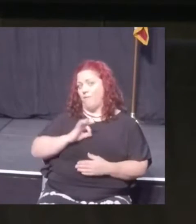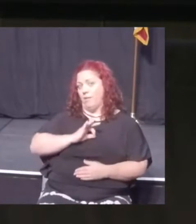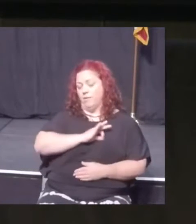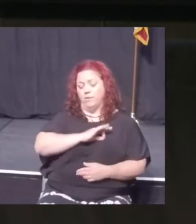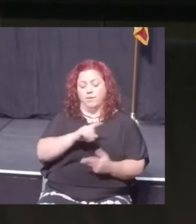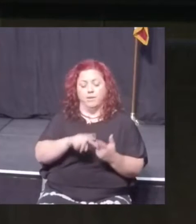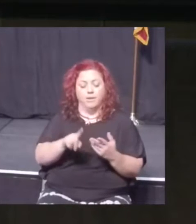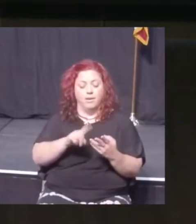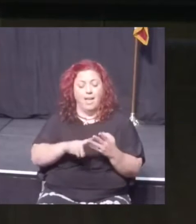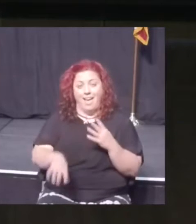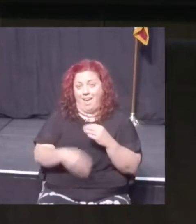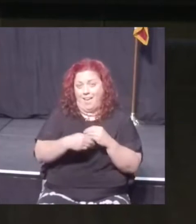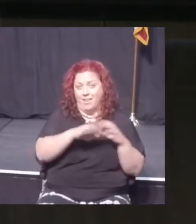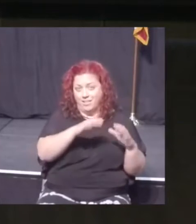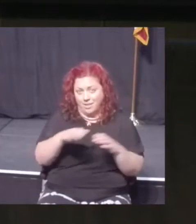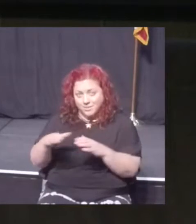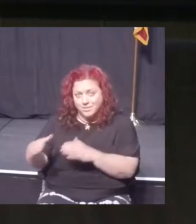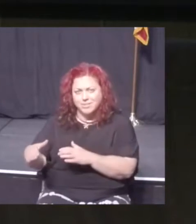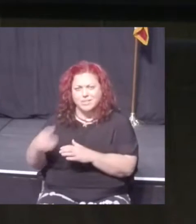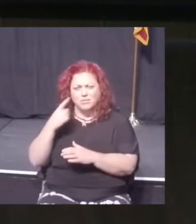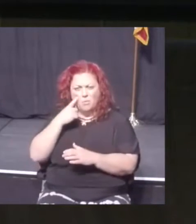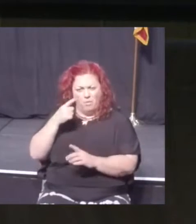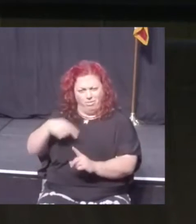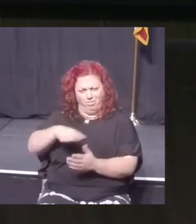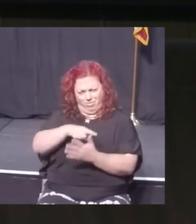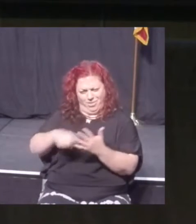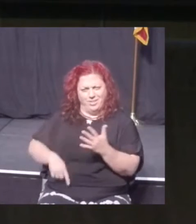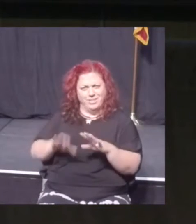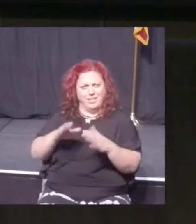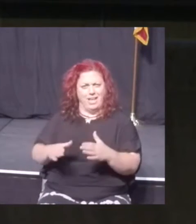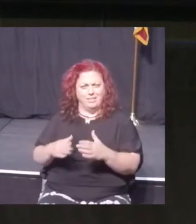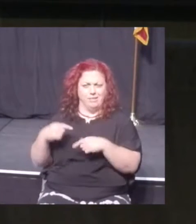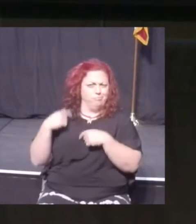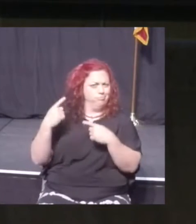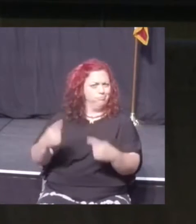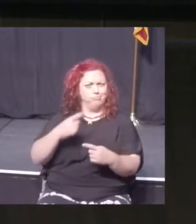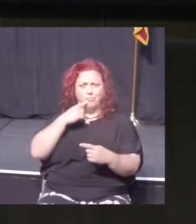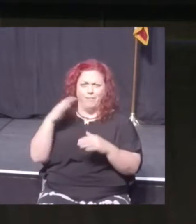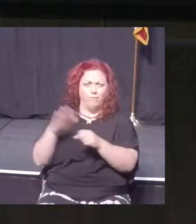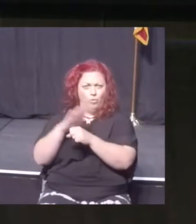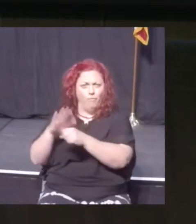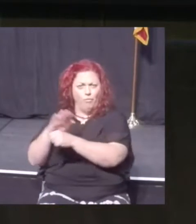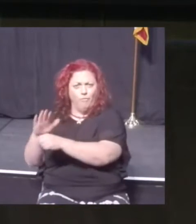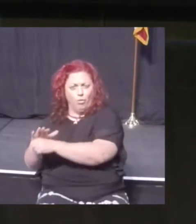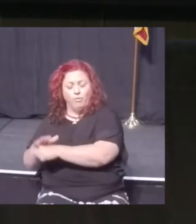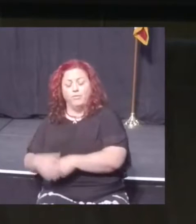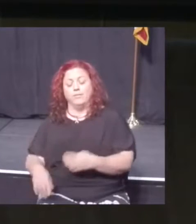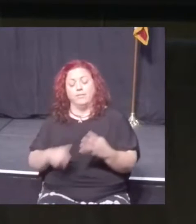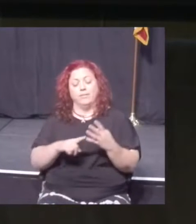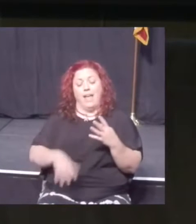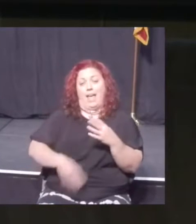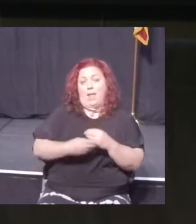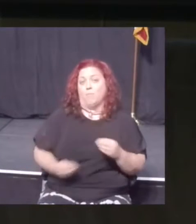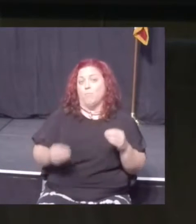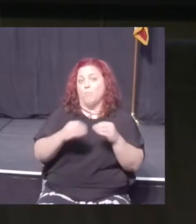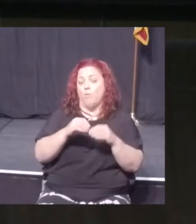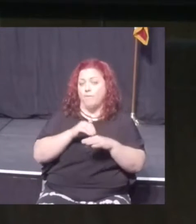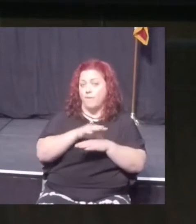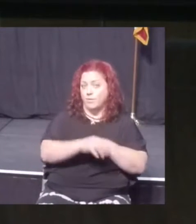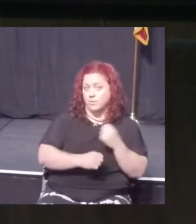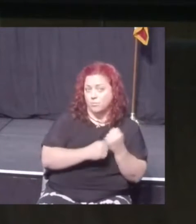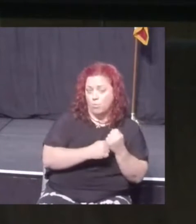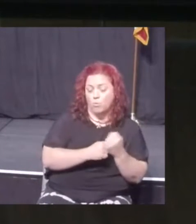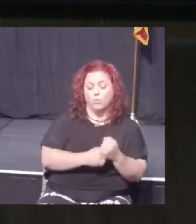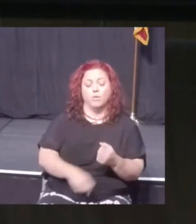class sections in traditional bottleneck courses, increasing advising support, and focusing on ways to